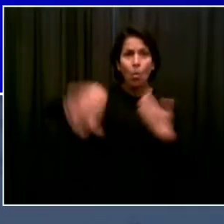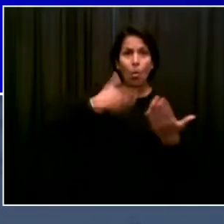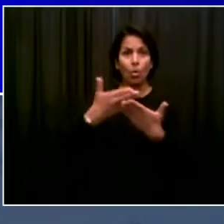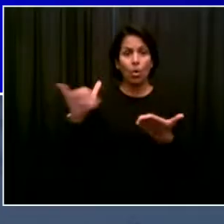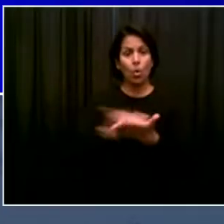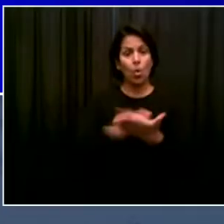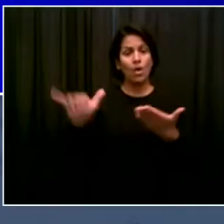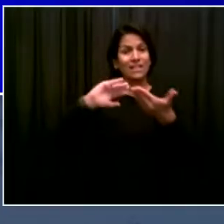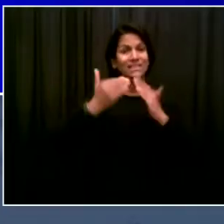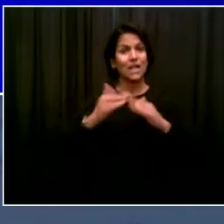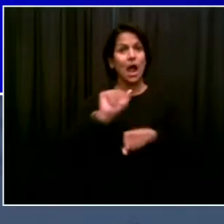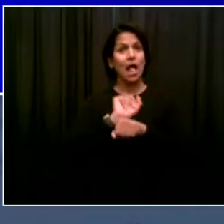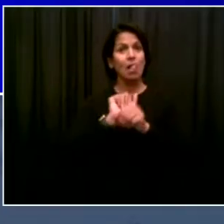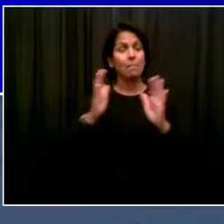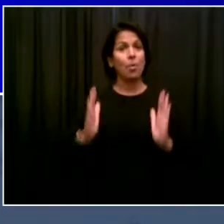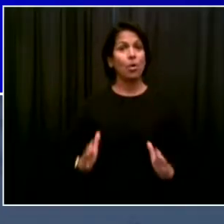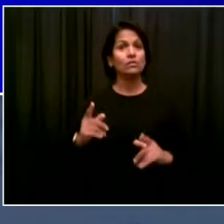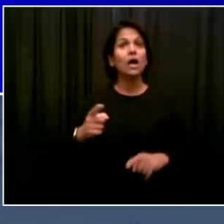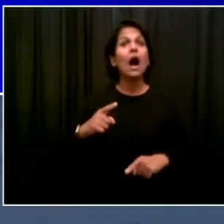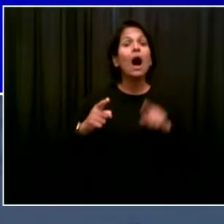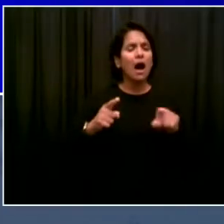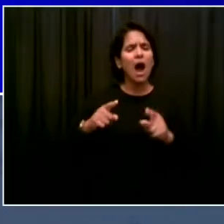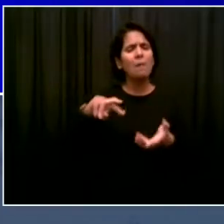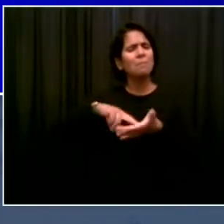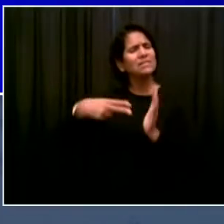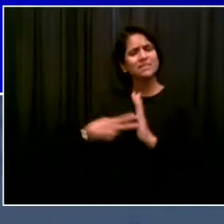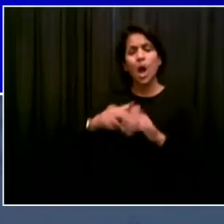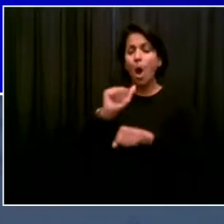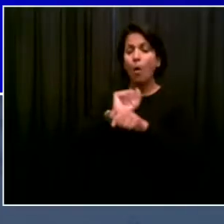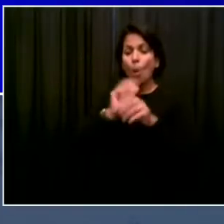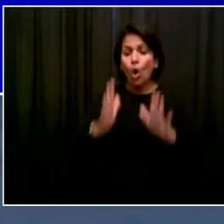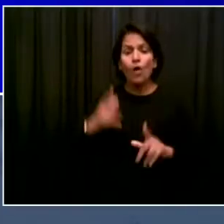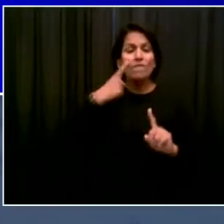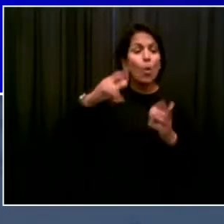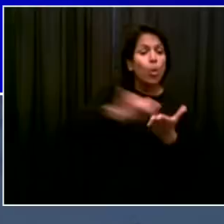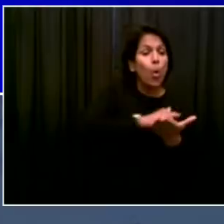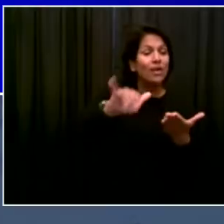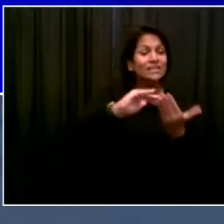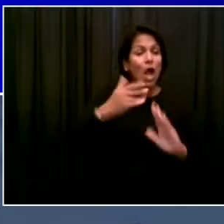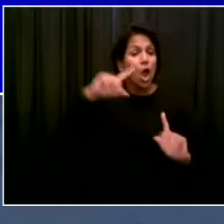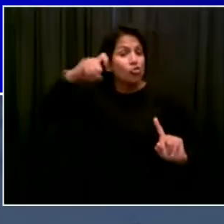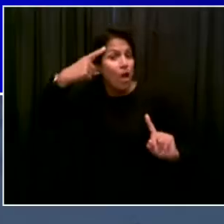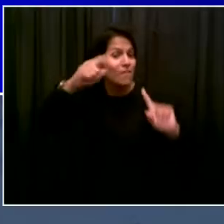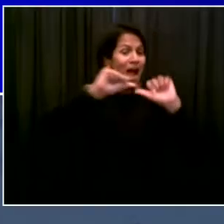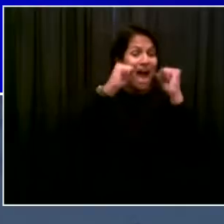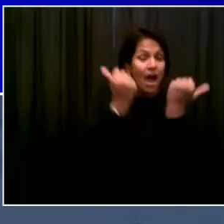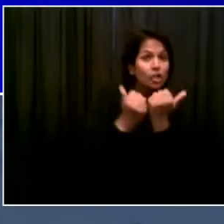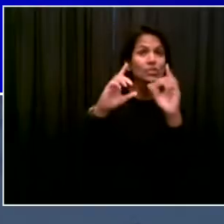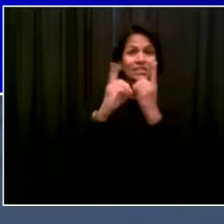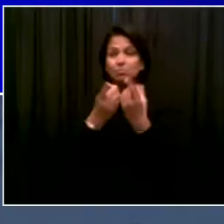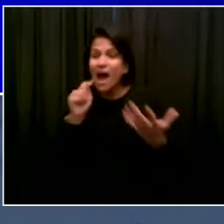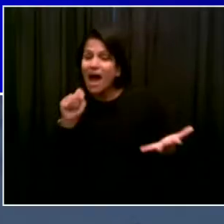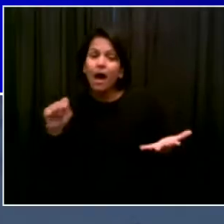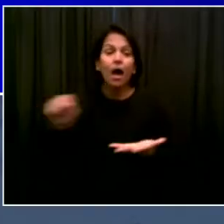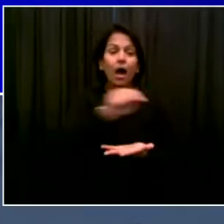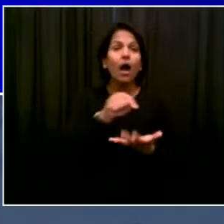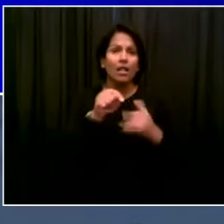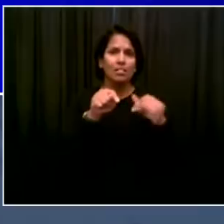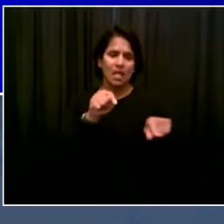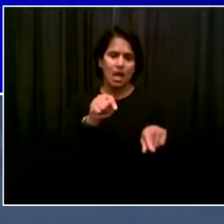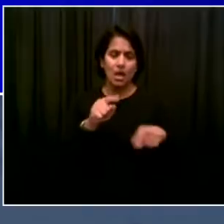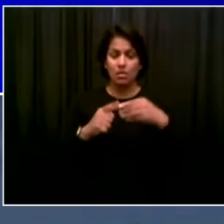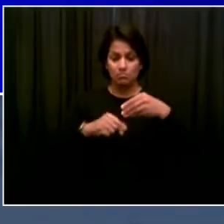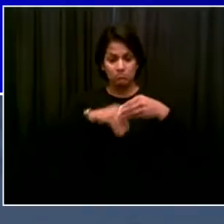yet, and we want to move quickly. Obviously, we've given people a lot of time, first in the voluntary phase, then in